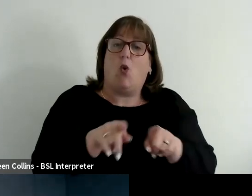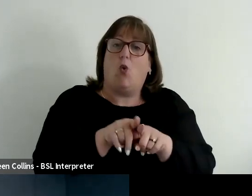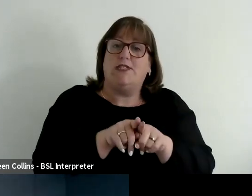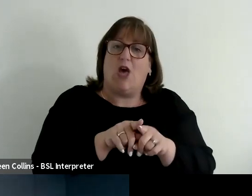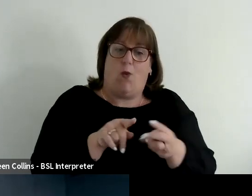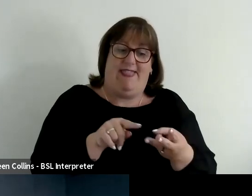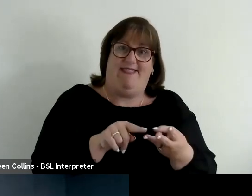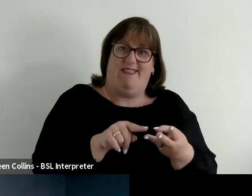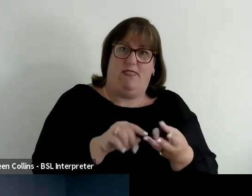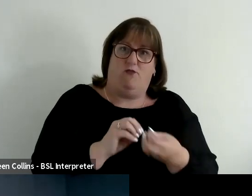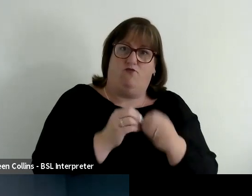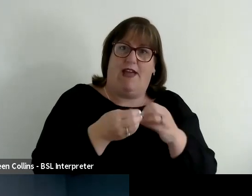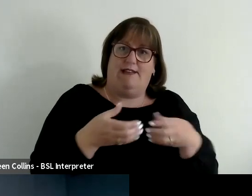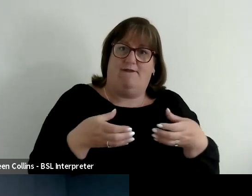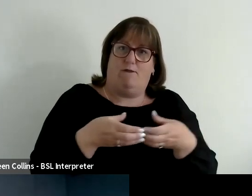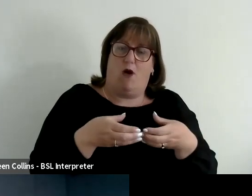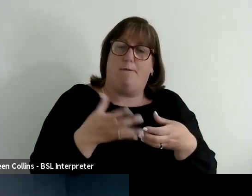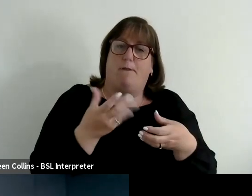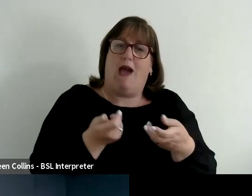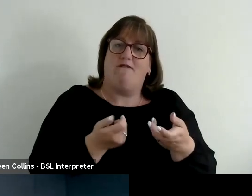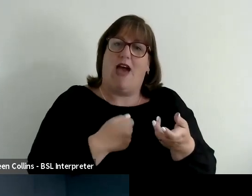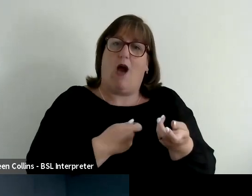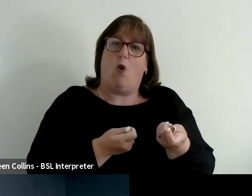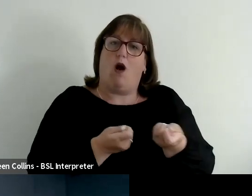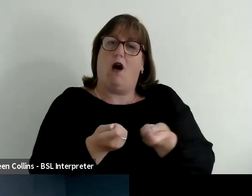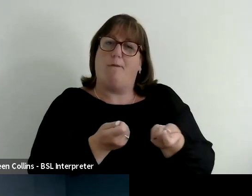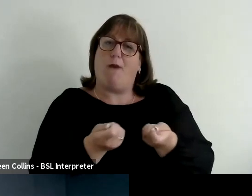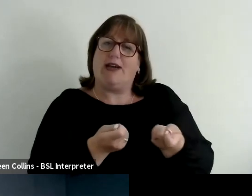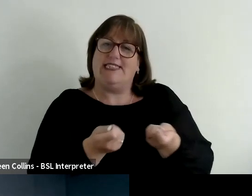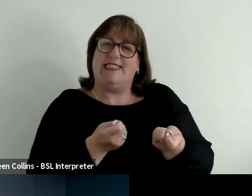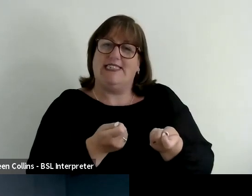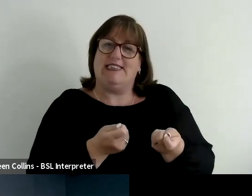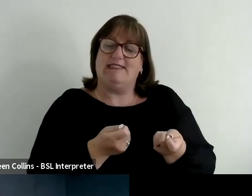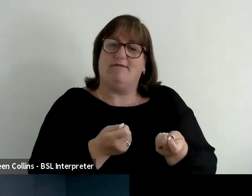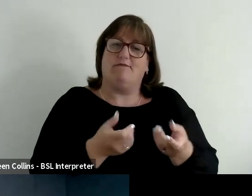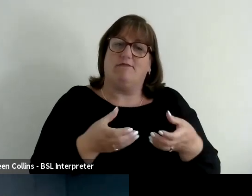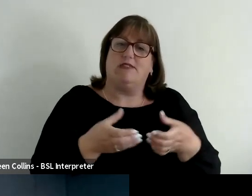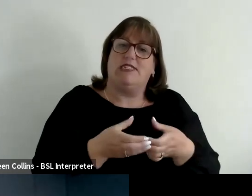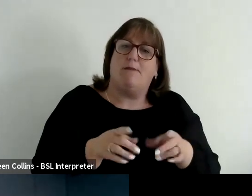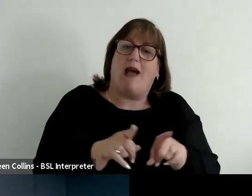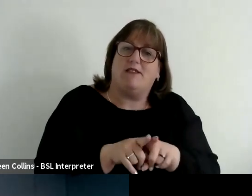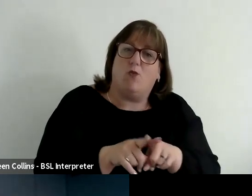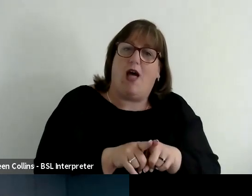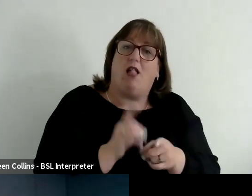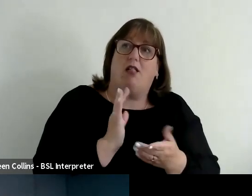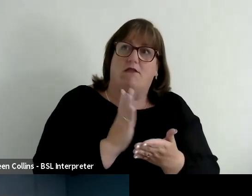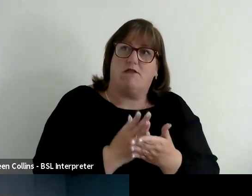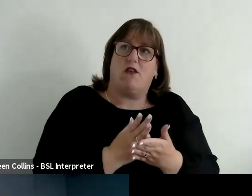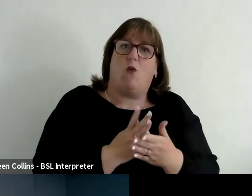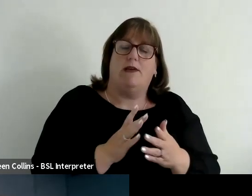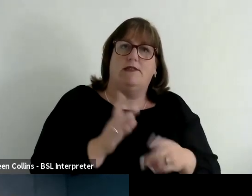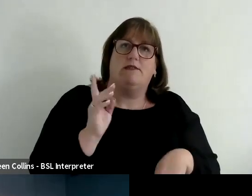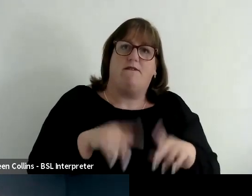we have our marketing team as well. So it's hugely varied, everything from